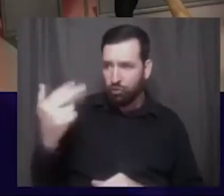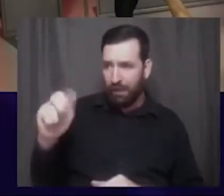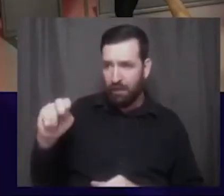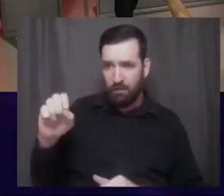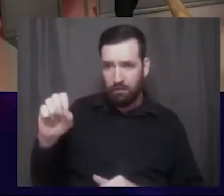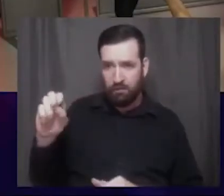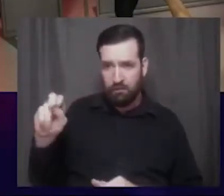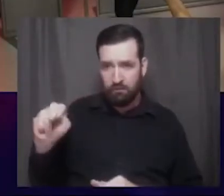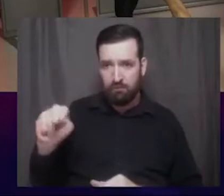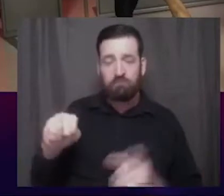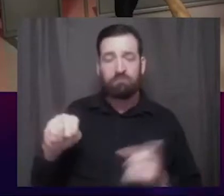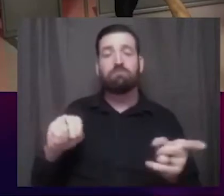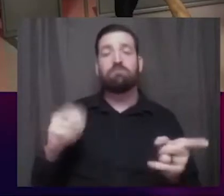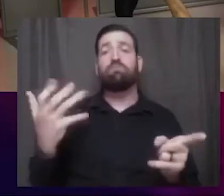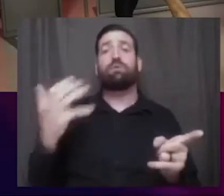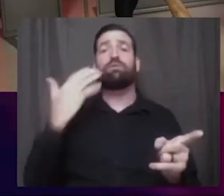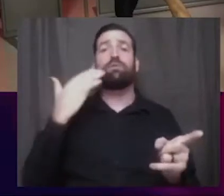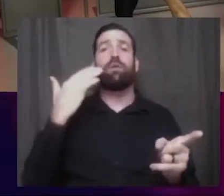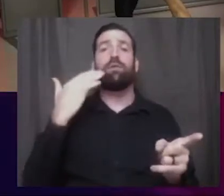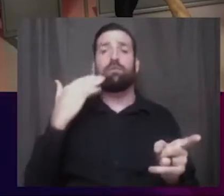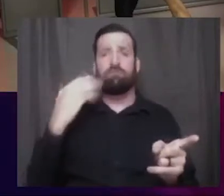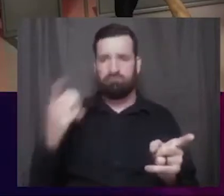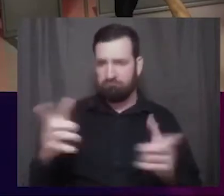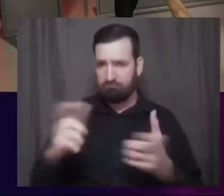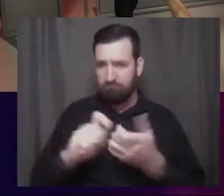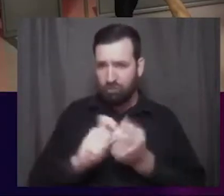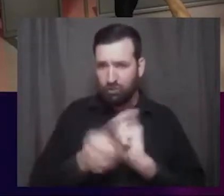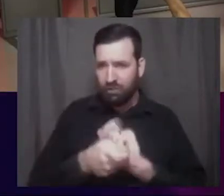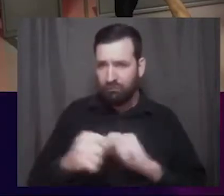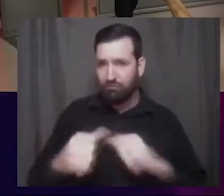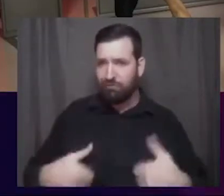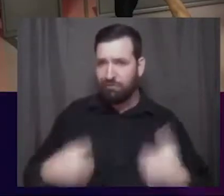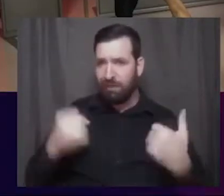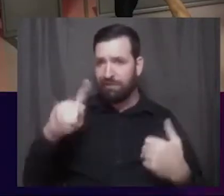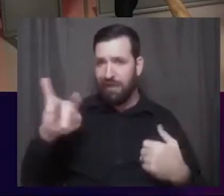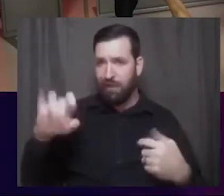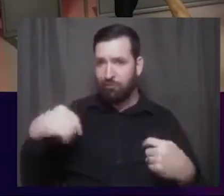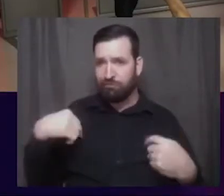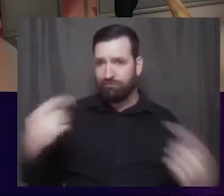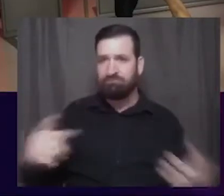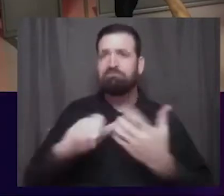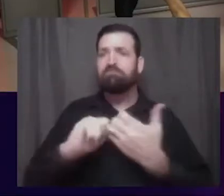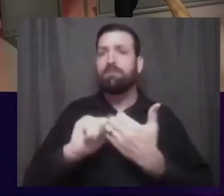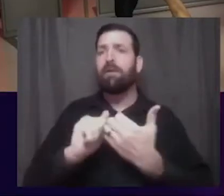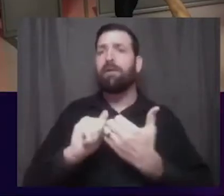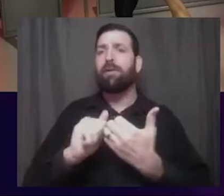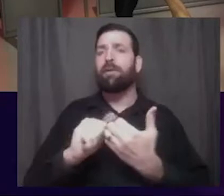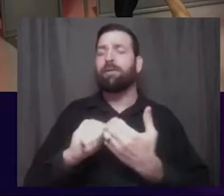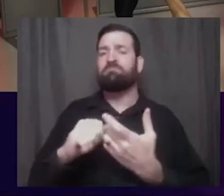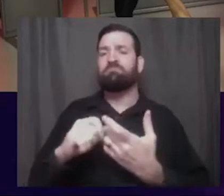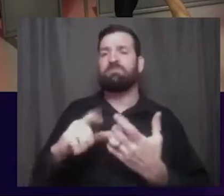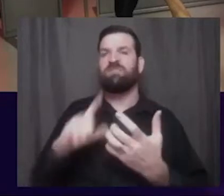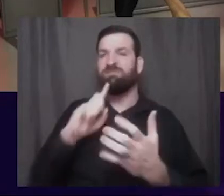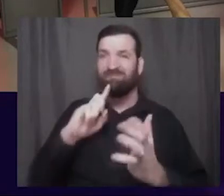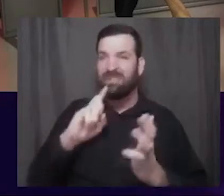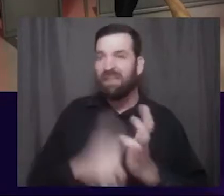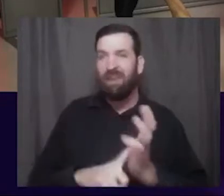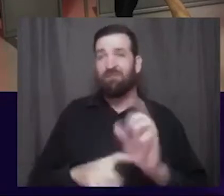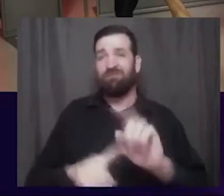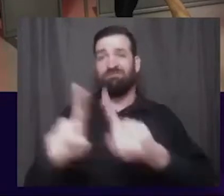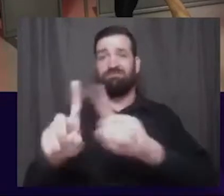to know how you've changed your lifestyle since you went on this journey to discover different ways you could be heart healthy